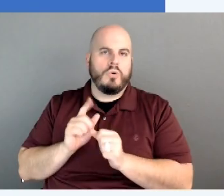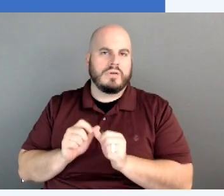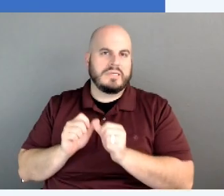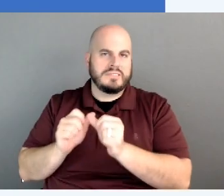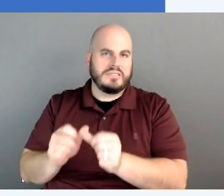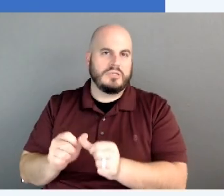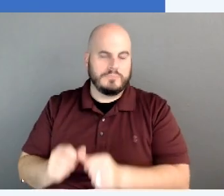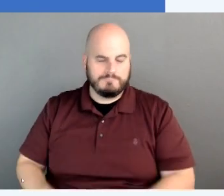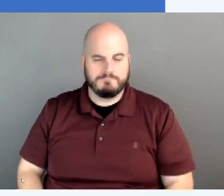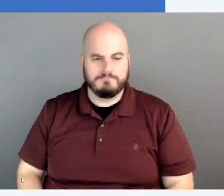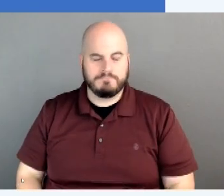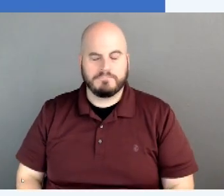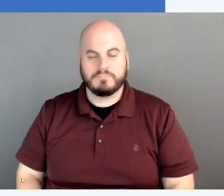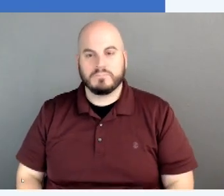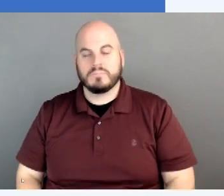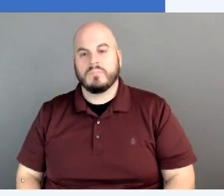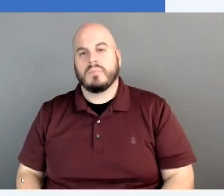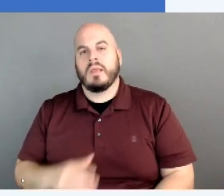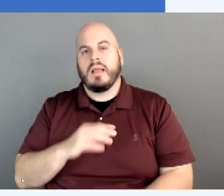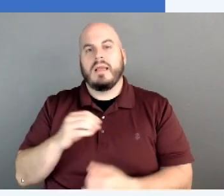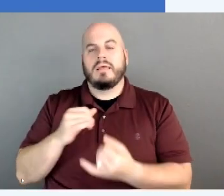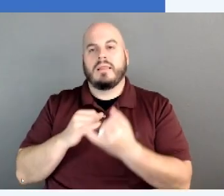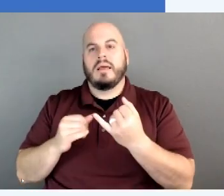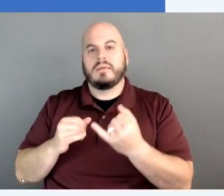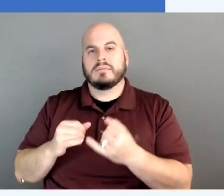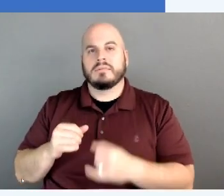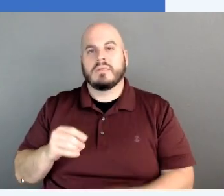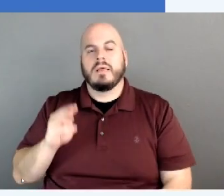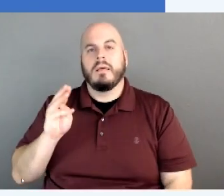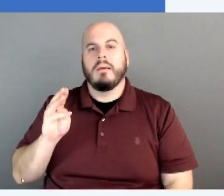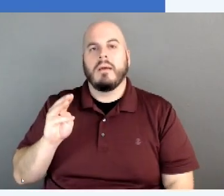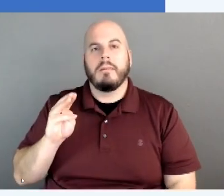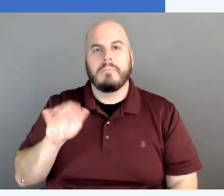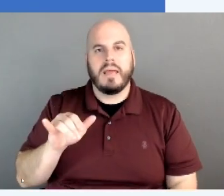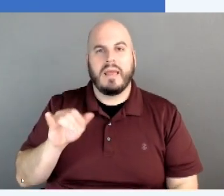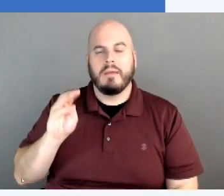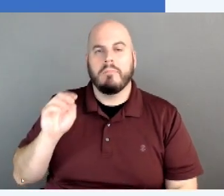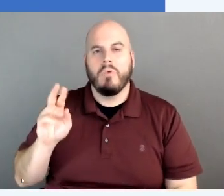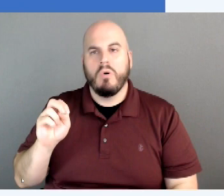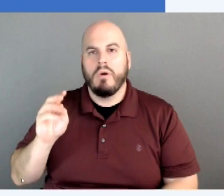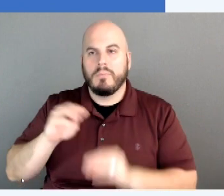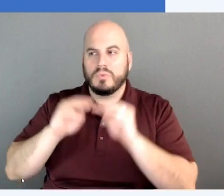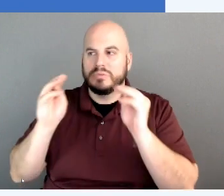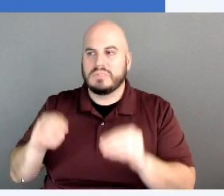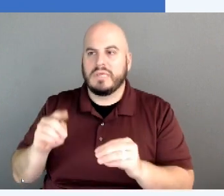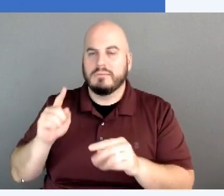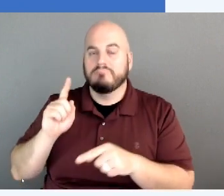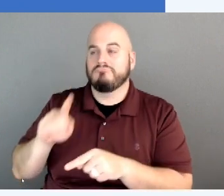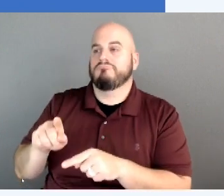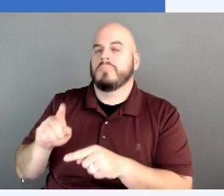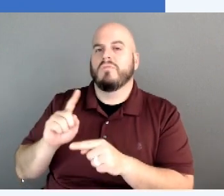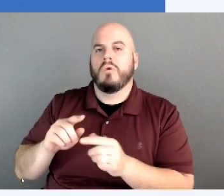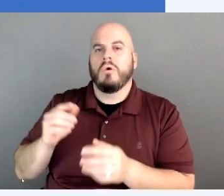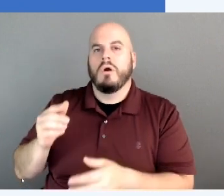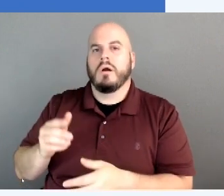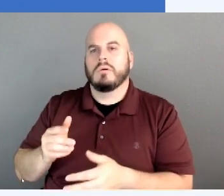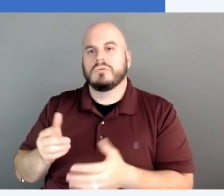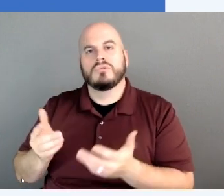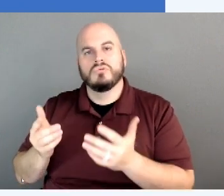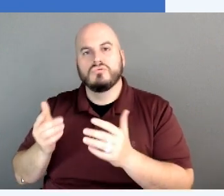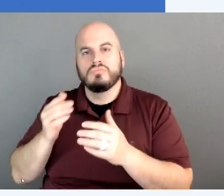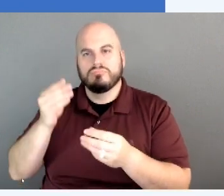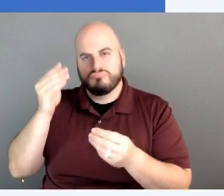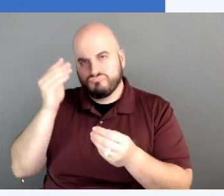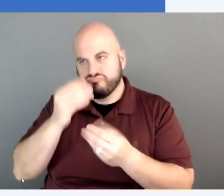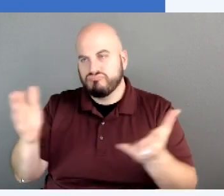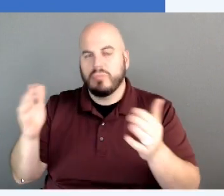well. And then last but not least, they will be doing a Mayborn Museum exhibit to kind of raise awareness about what we're doing. And my understanding is that is a